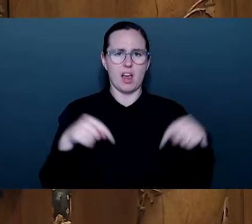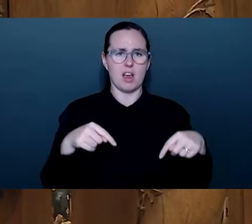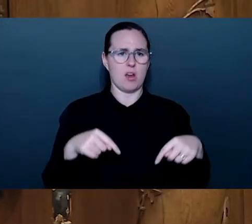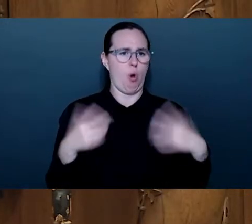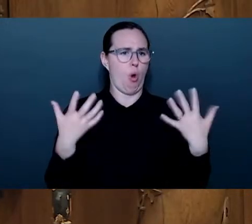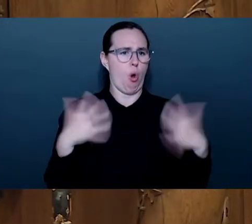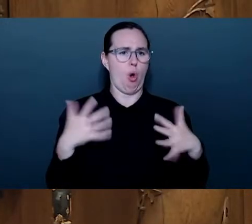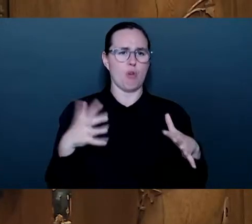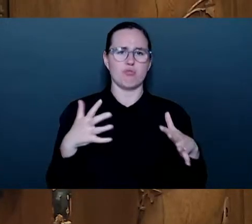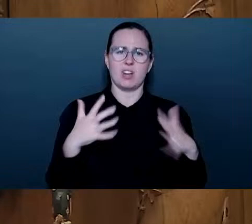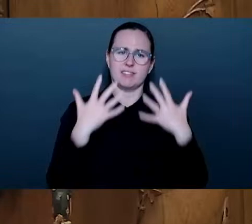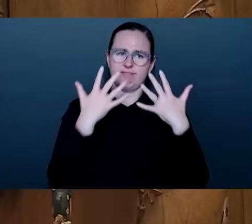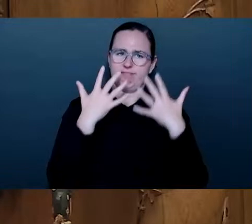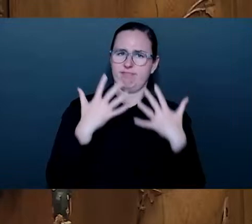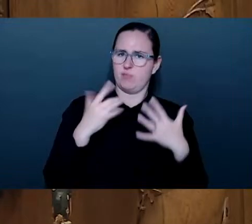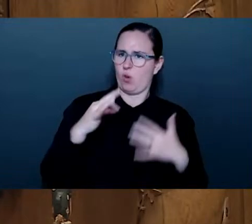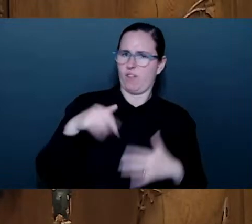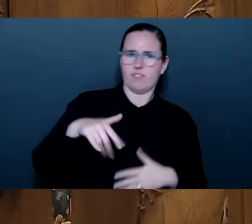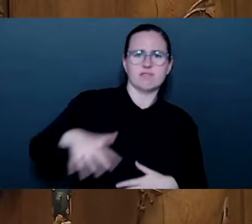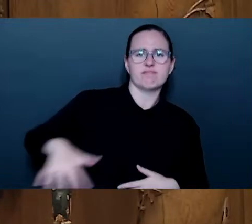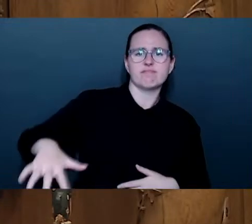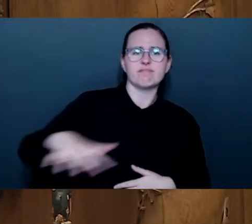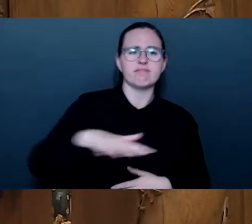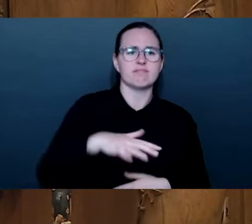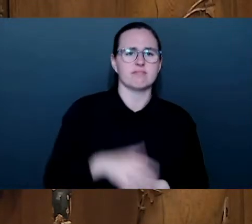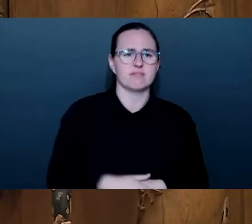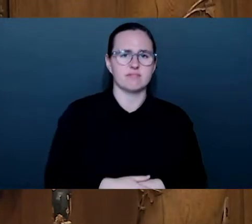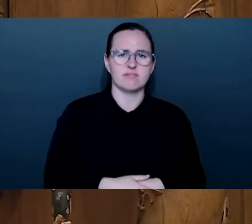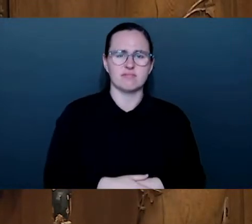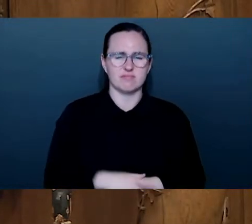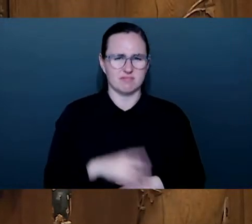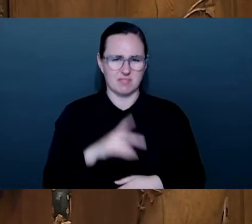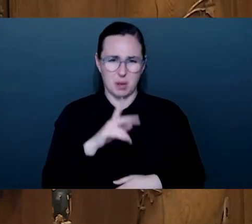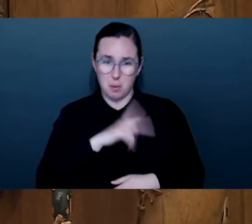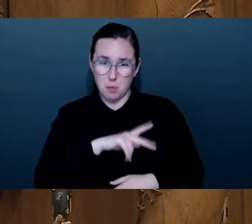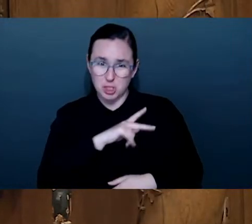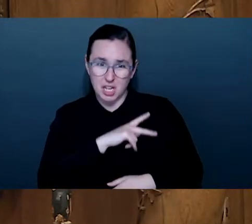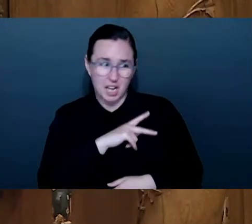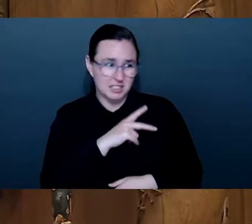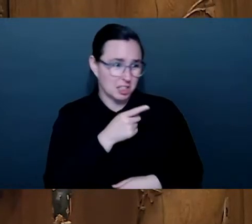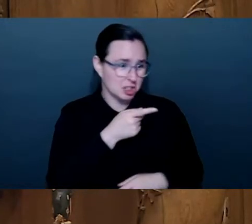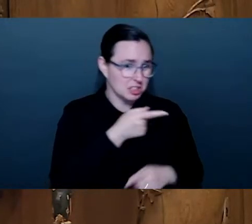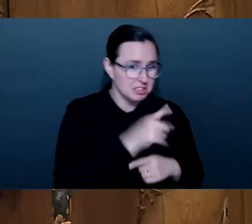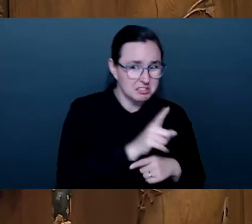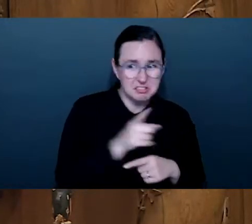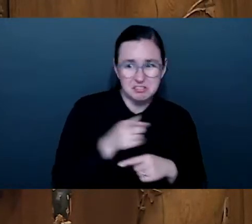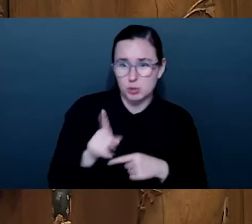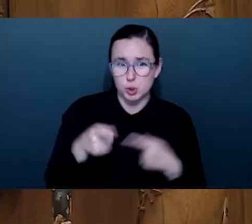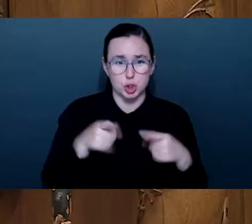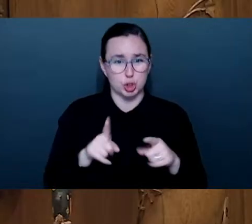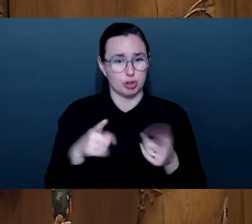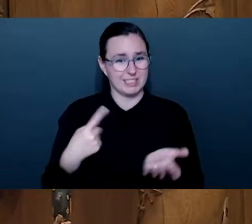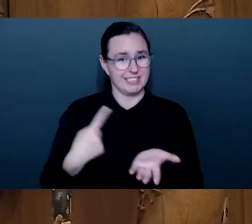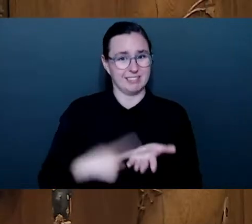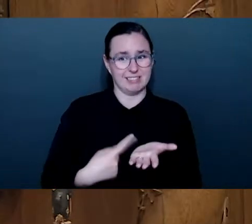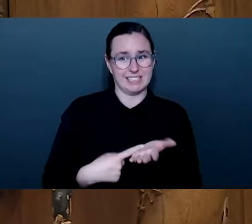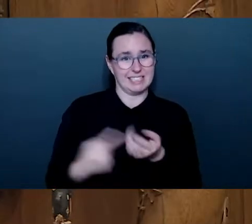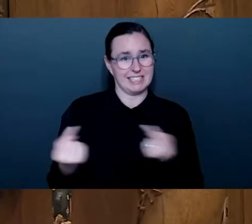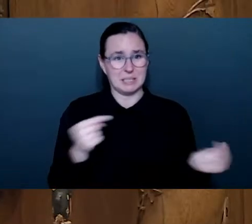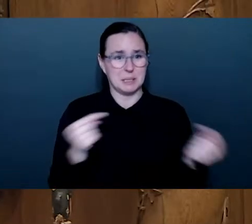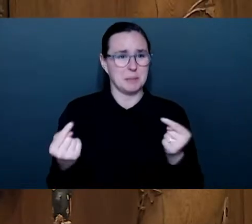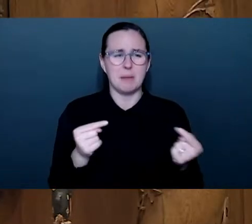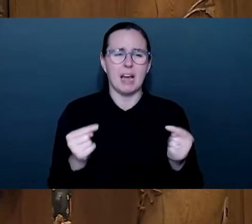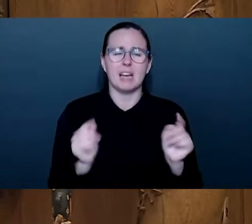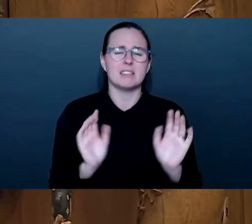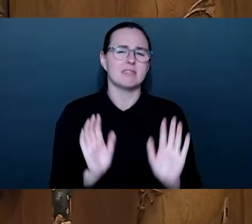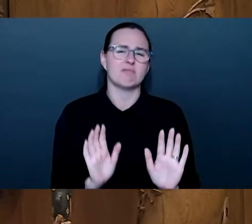and debate. As someone who has fought against racism for decades, the Chair does not address this